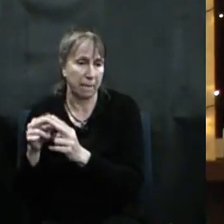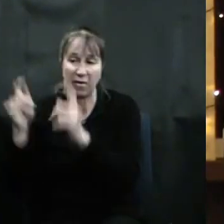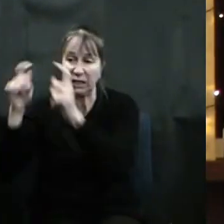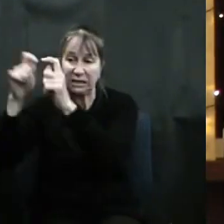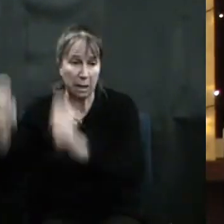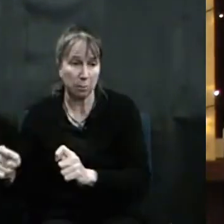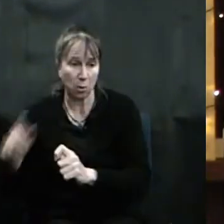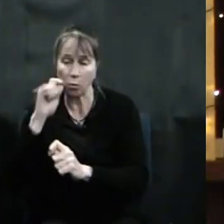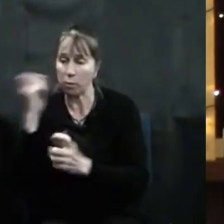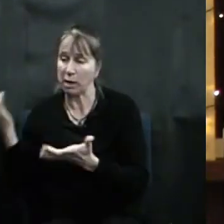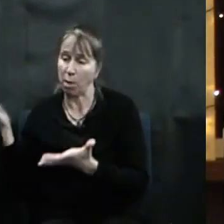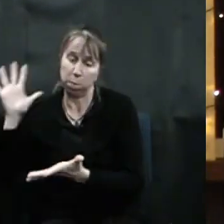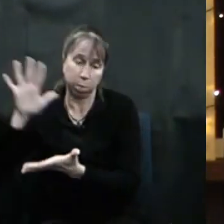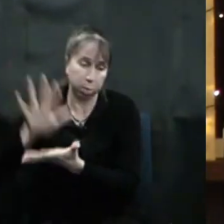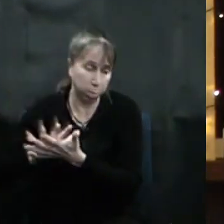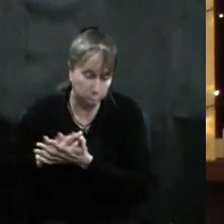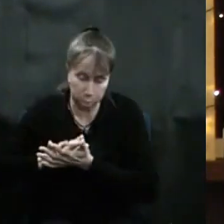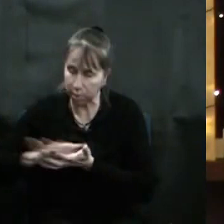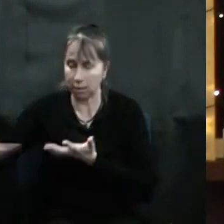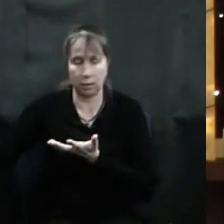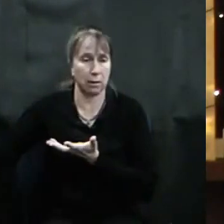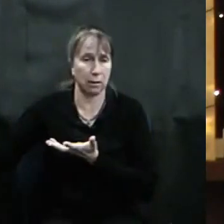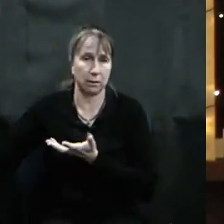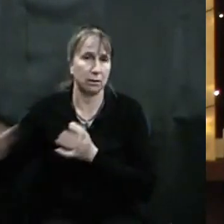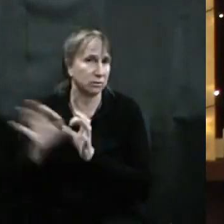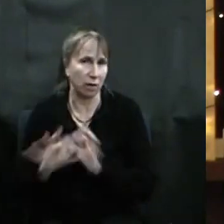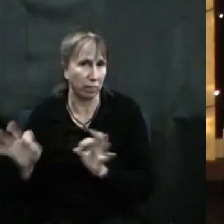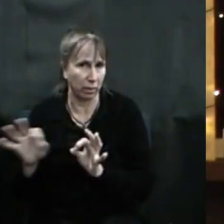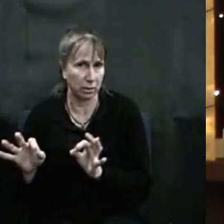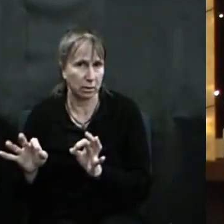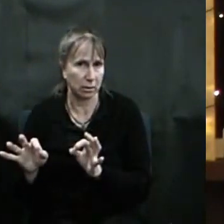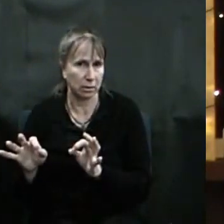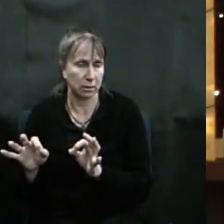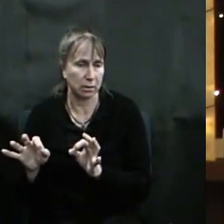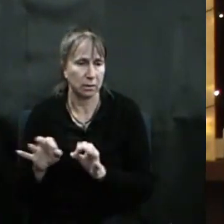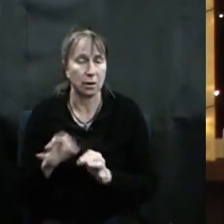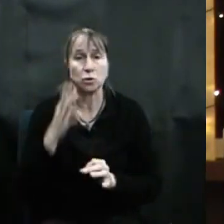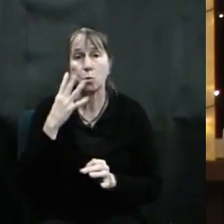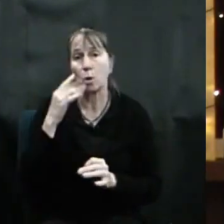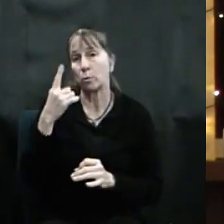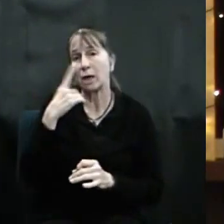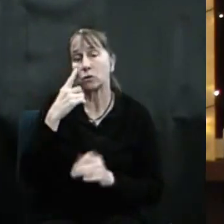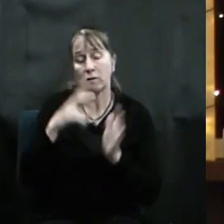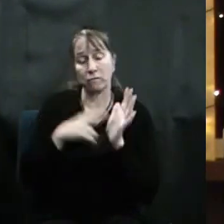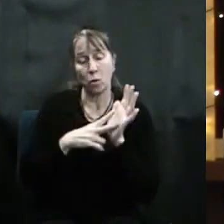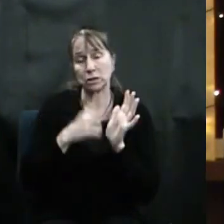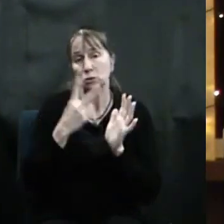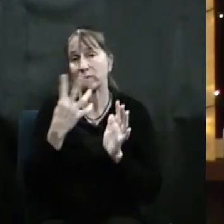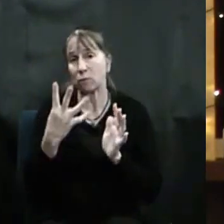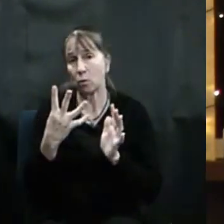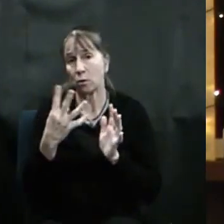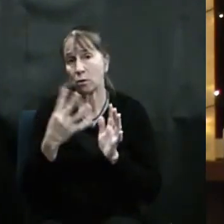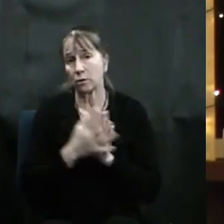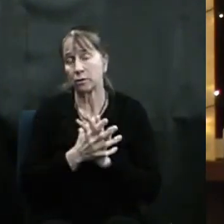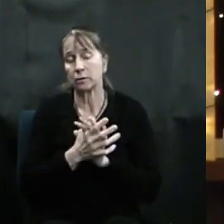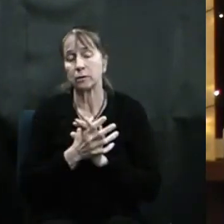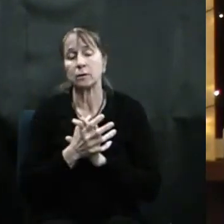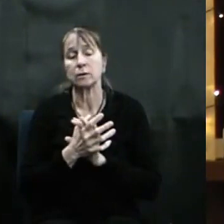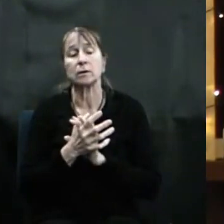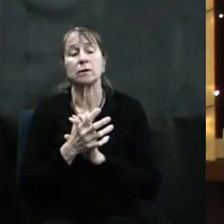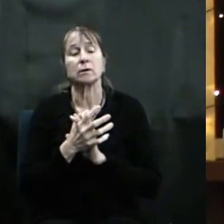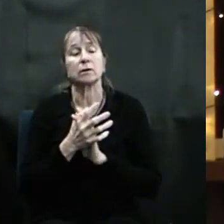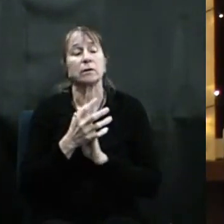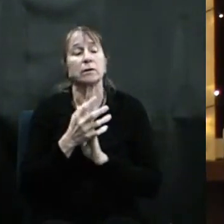to nothing. And so in verse 24 of chapter 24, thus shall Ezekiel be to you